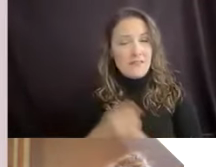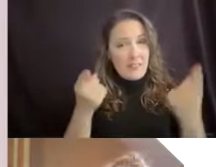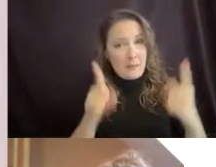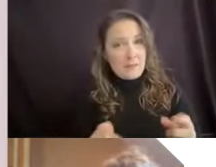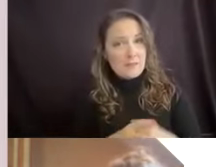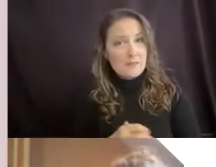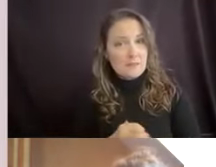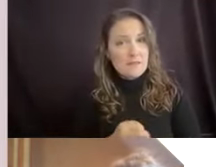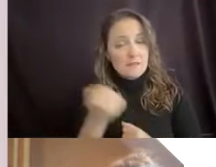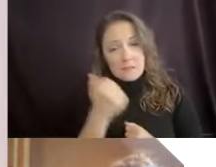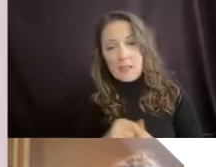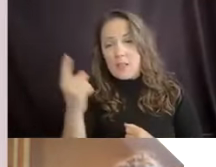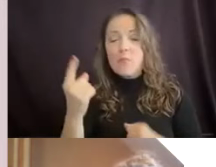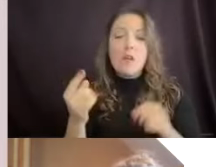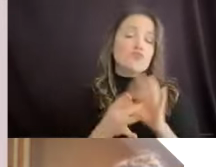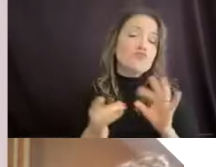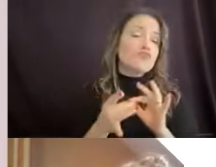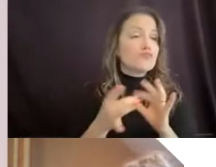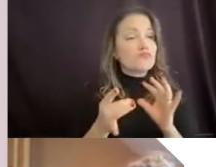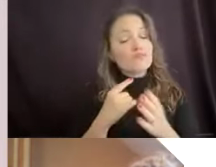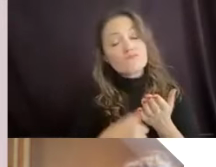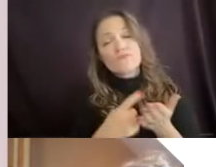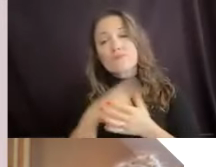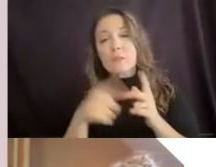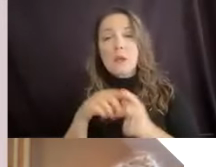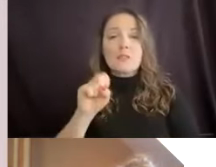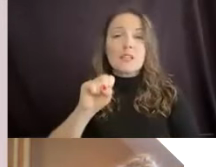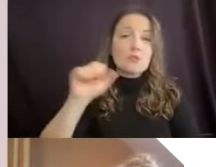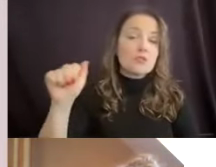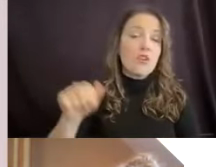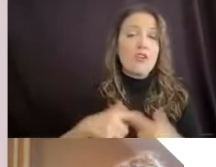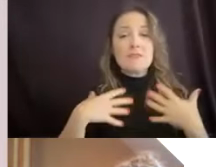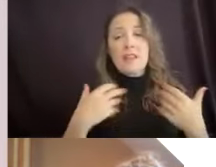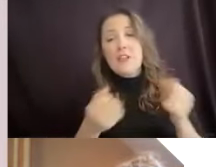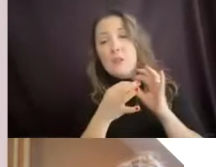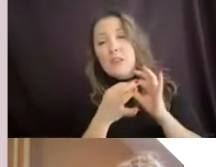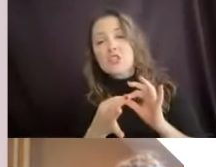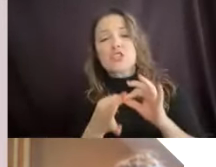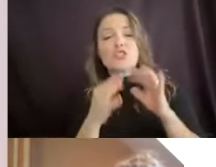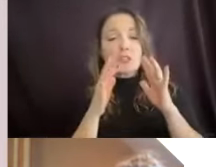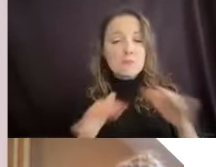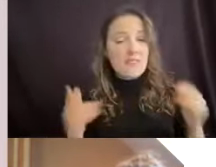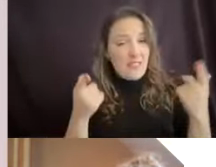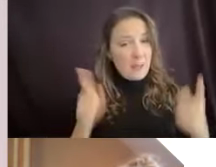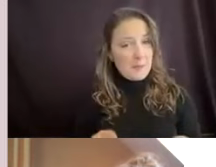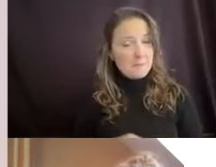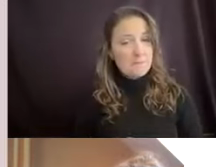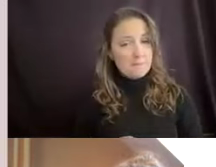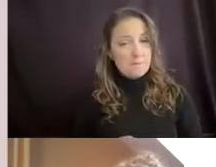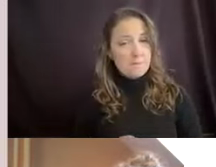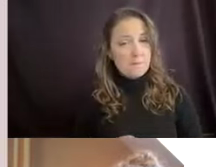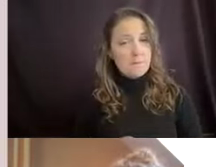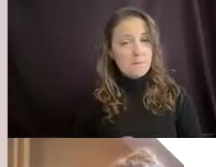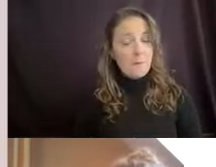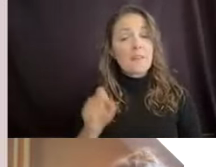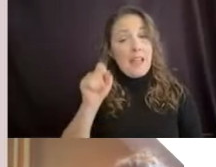dating violence and sexual assault and healthy relationships? How did it feel to